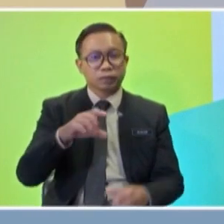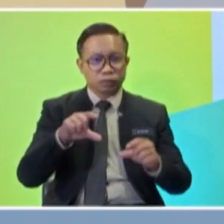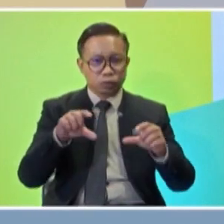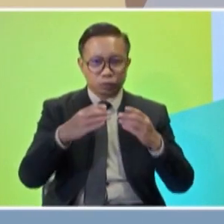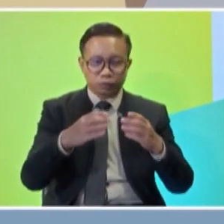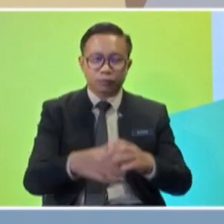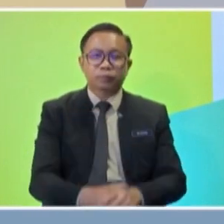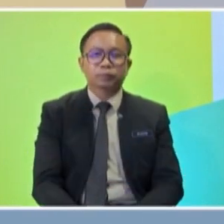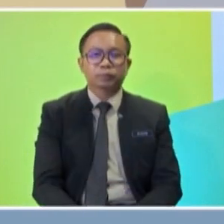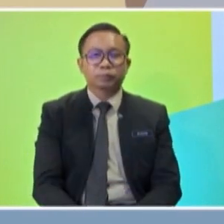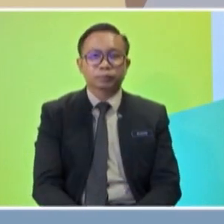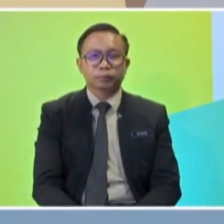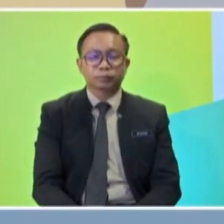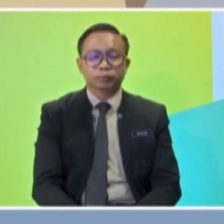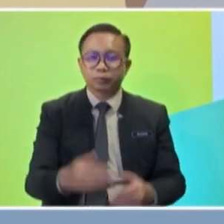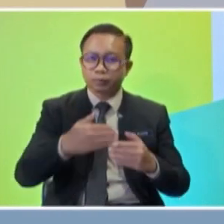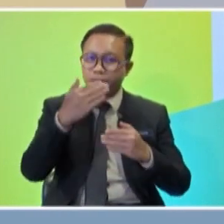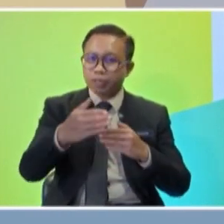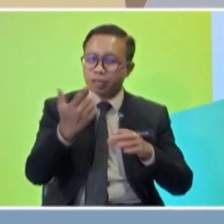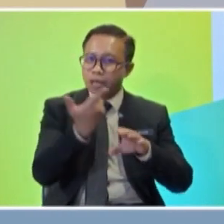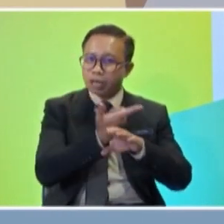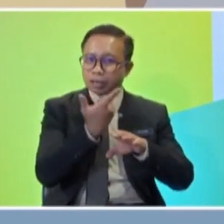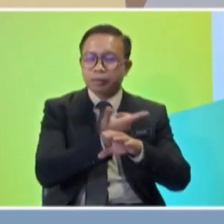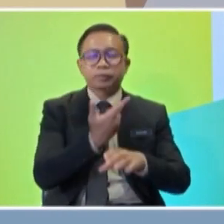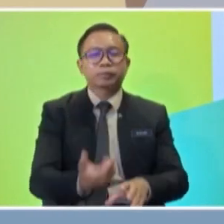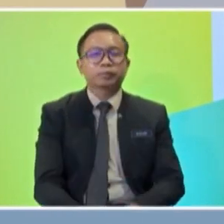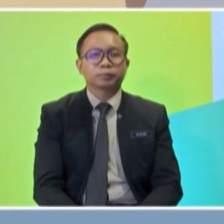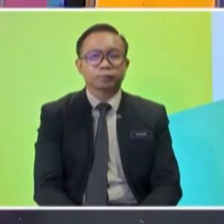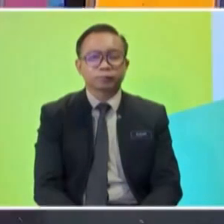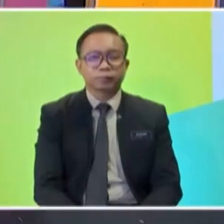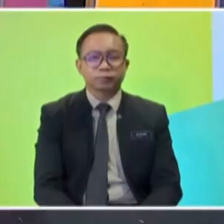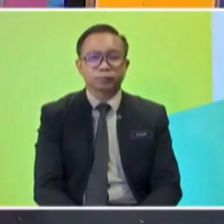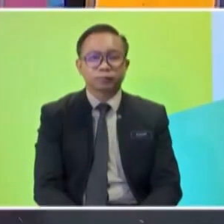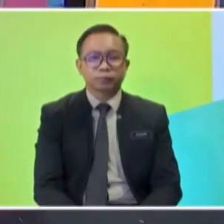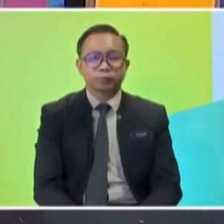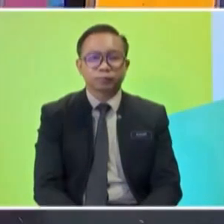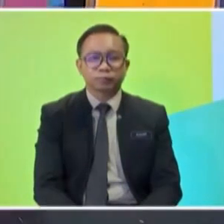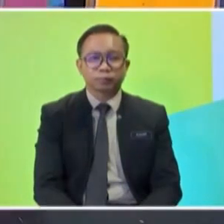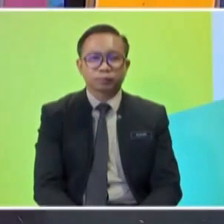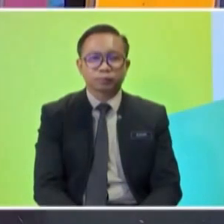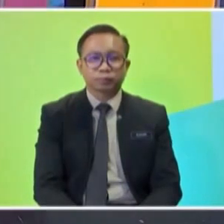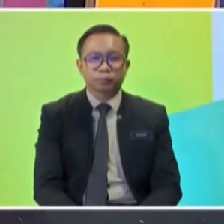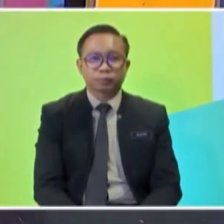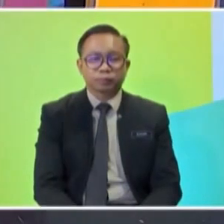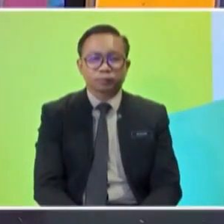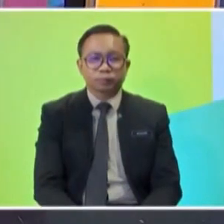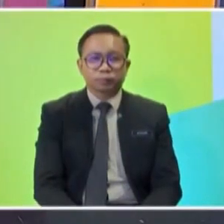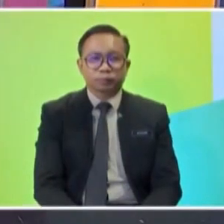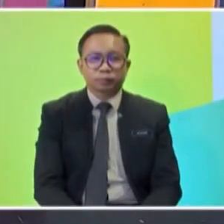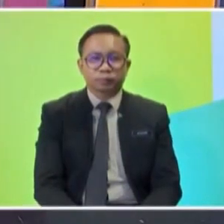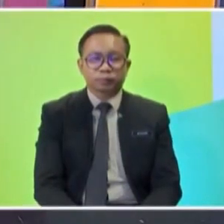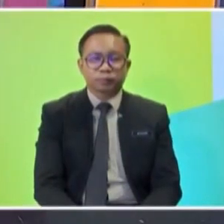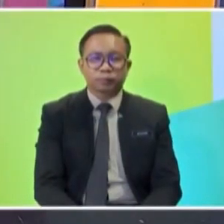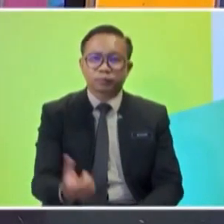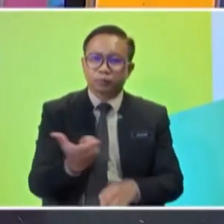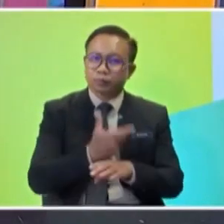Okay. Okay, get ready for the next practice, kids at home. Okay. Yeah. All right, we have